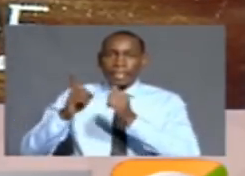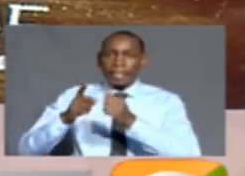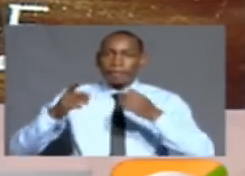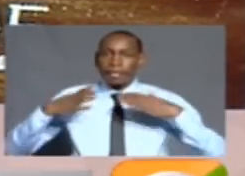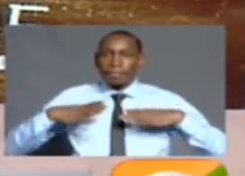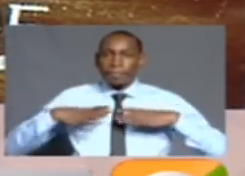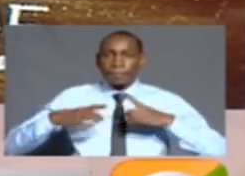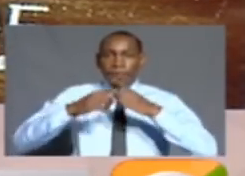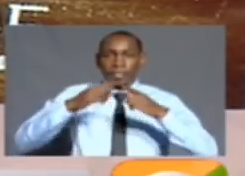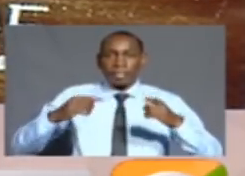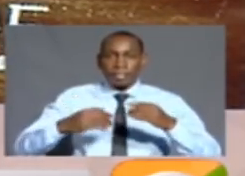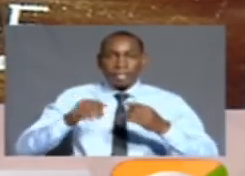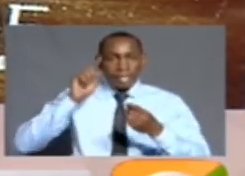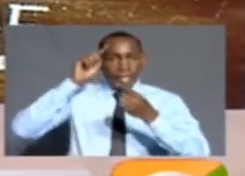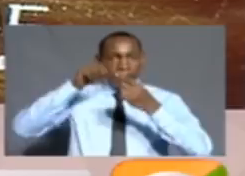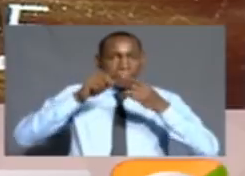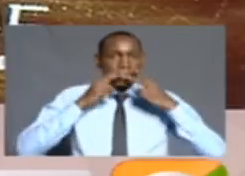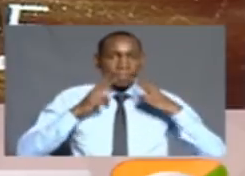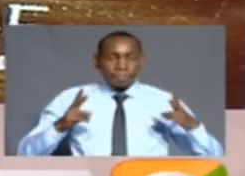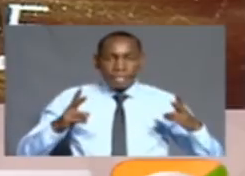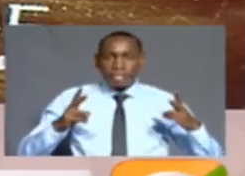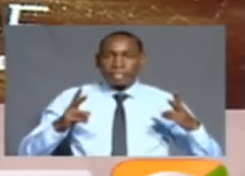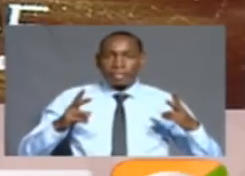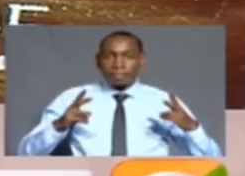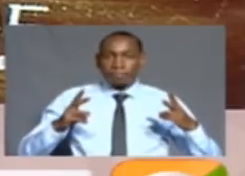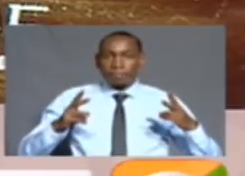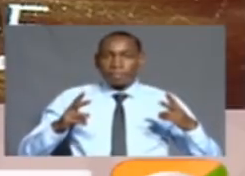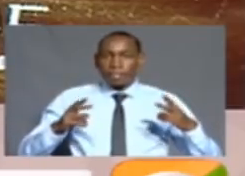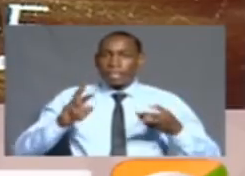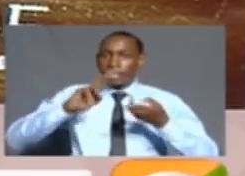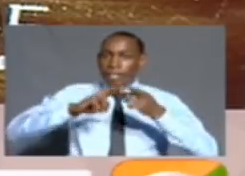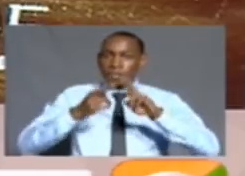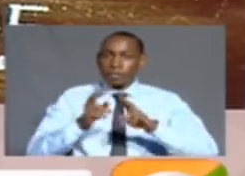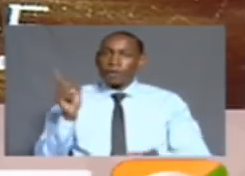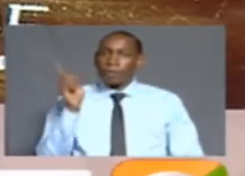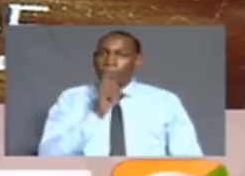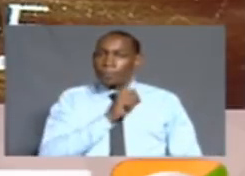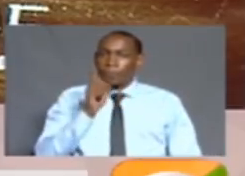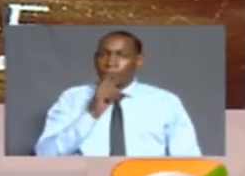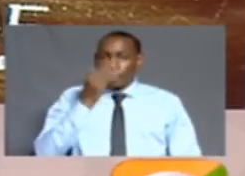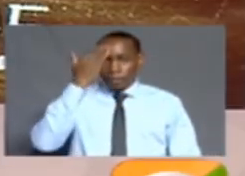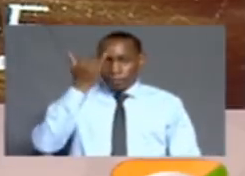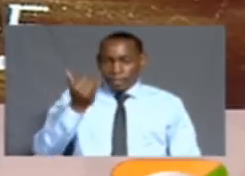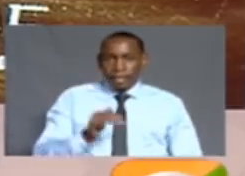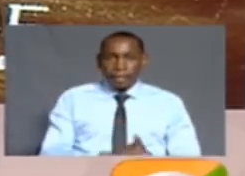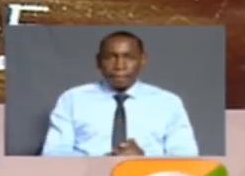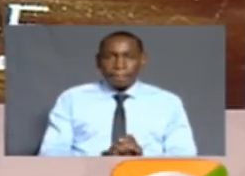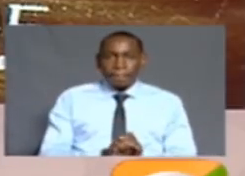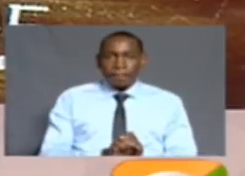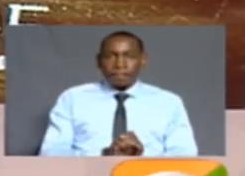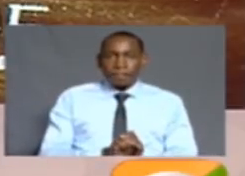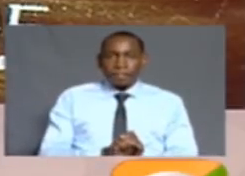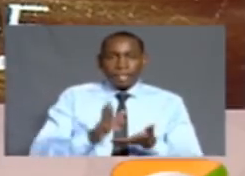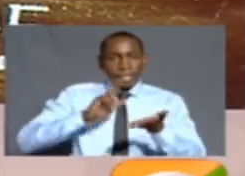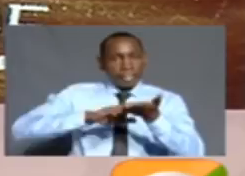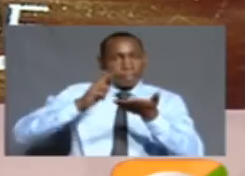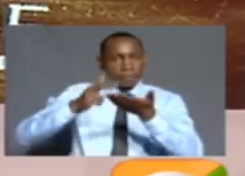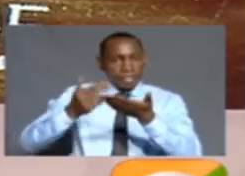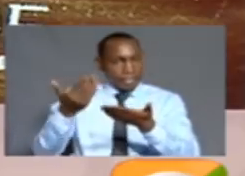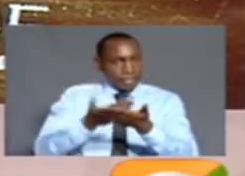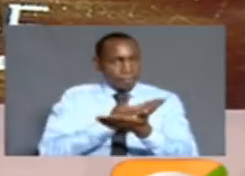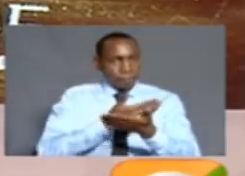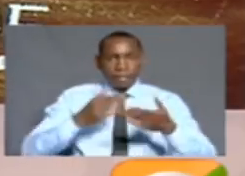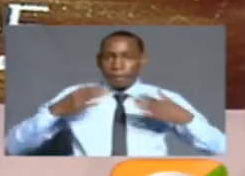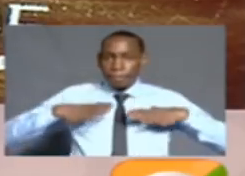on a peace-seeking mission over strained relationships as a result of fast depleting resources. Now,